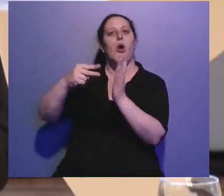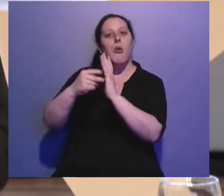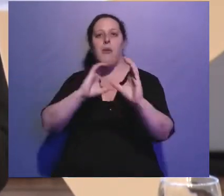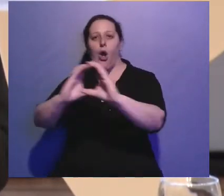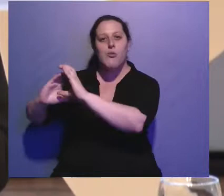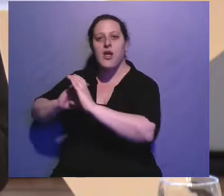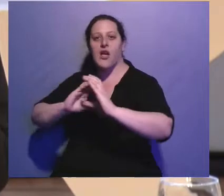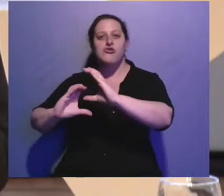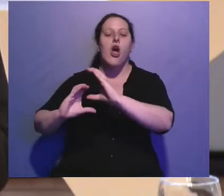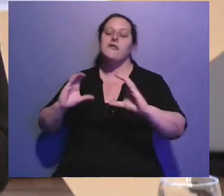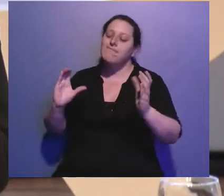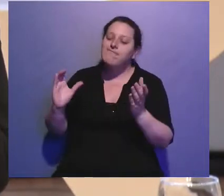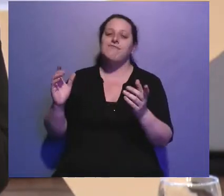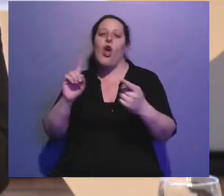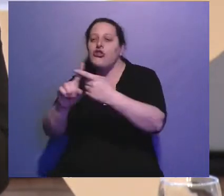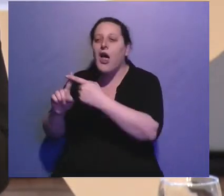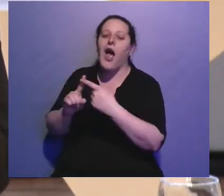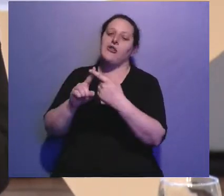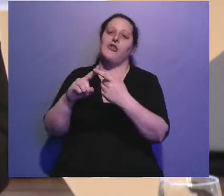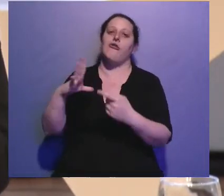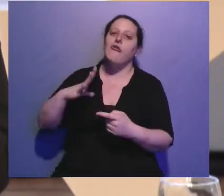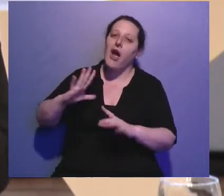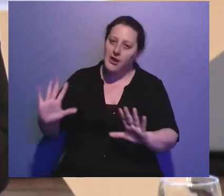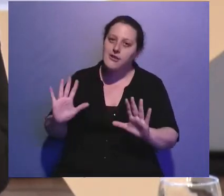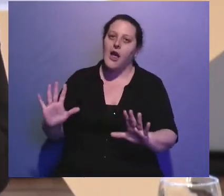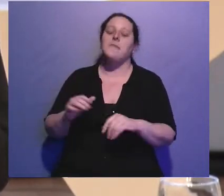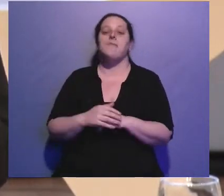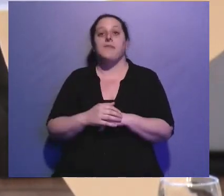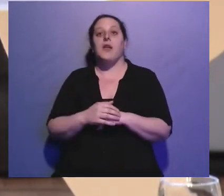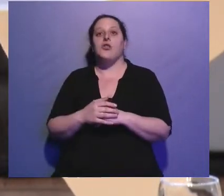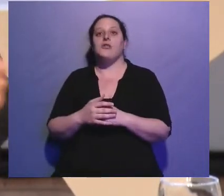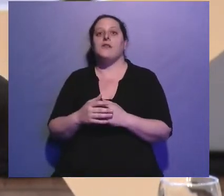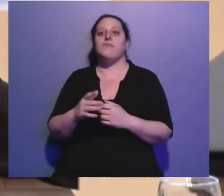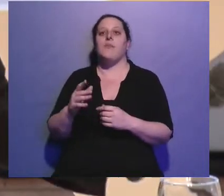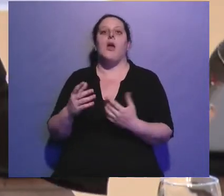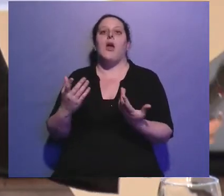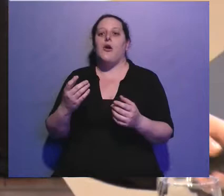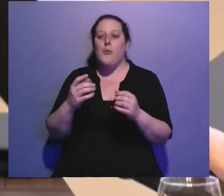requests, more people who are owners of information within city departments.